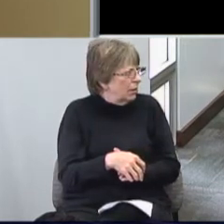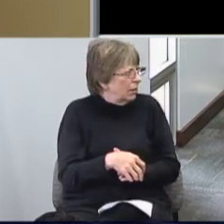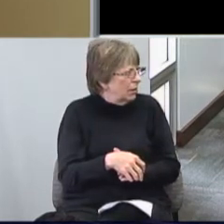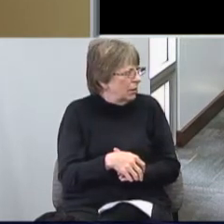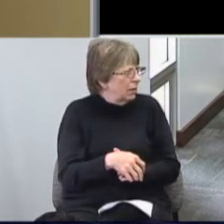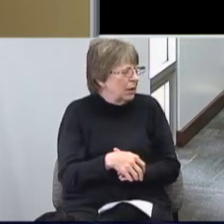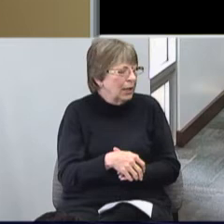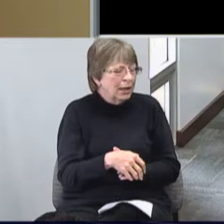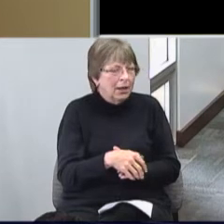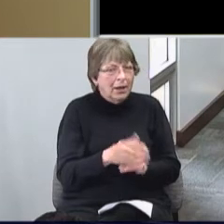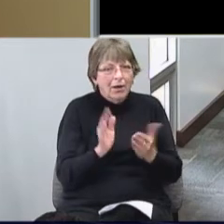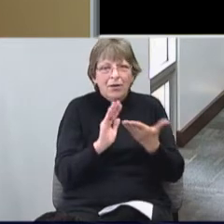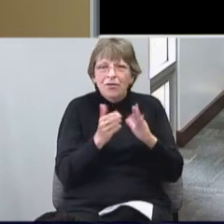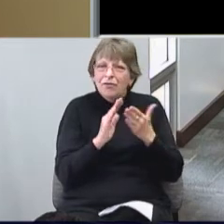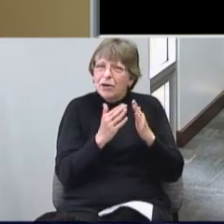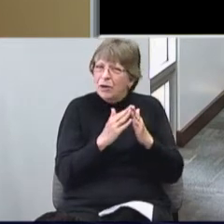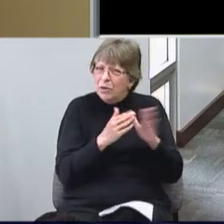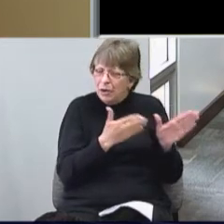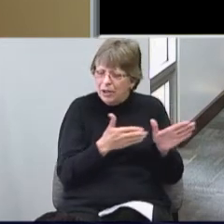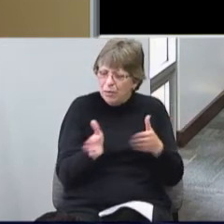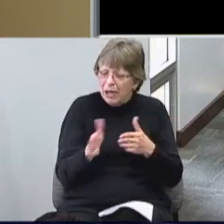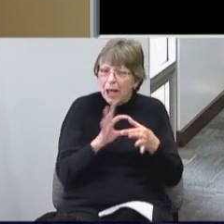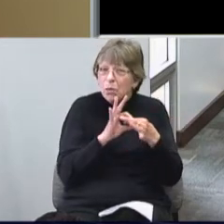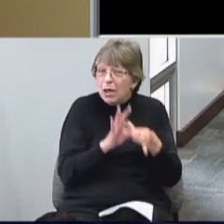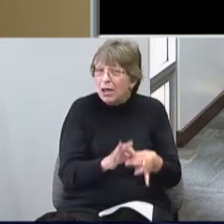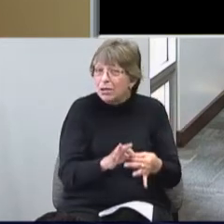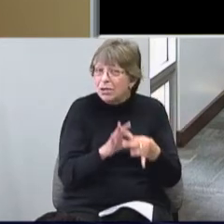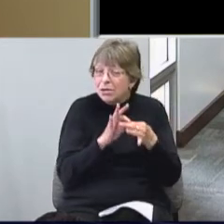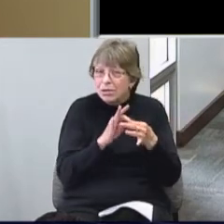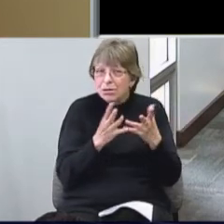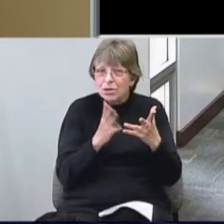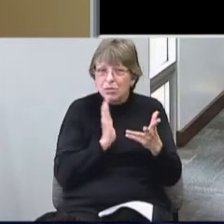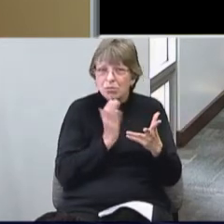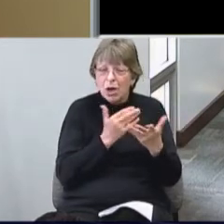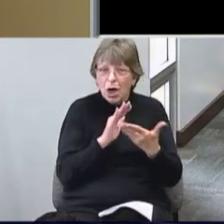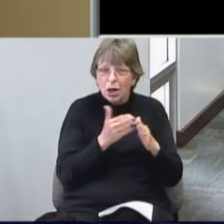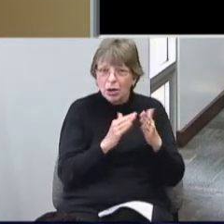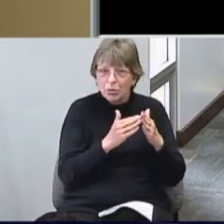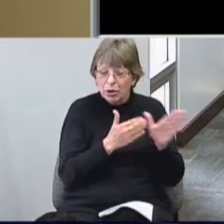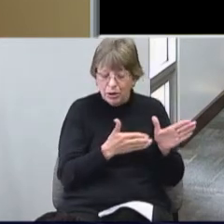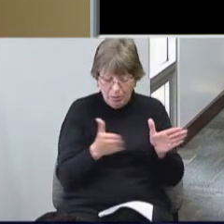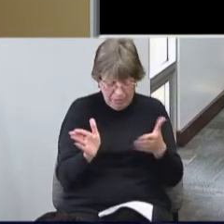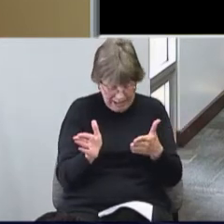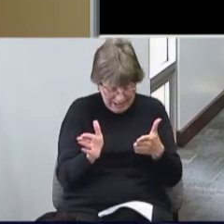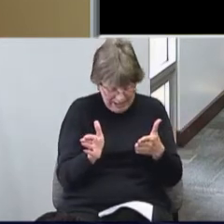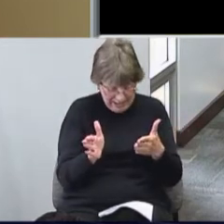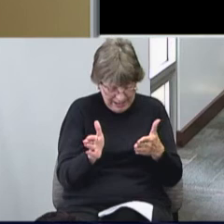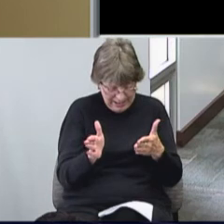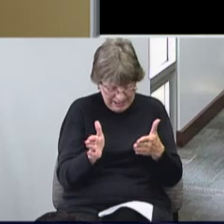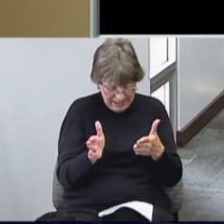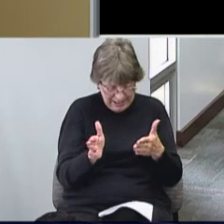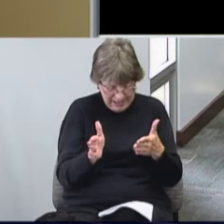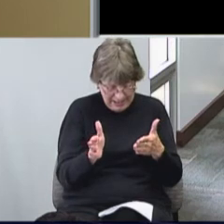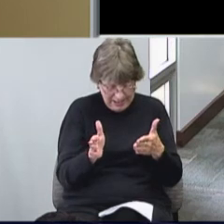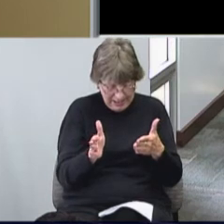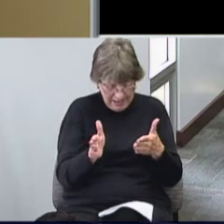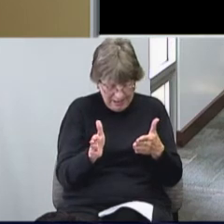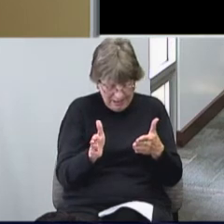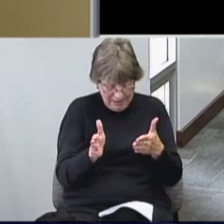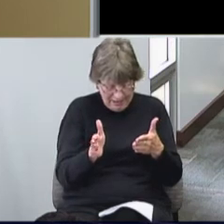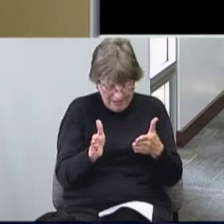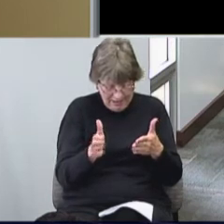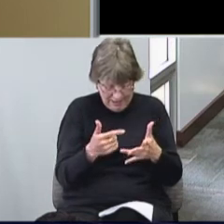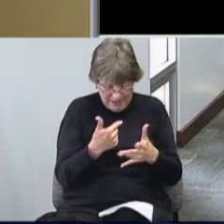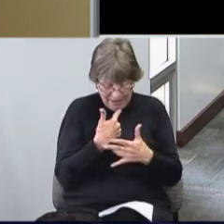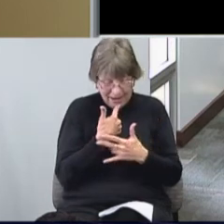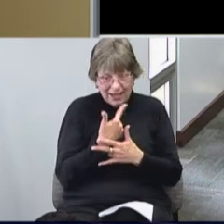As far as community-wide plan relationship, our community plan, our comprehensive plan, calls for